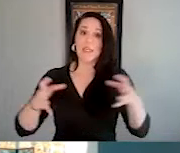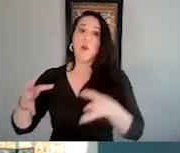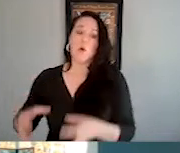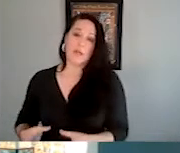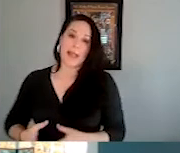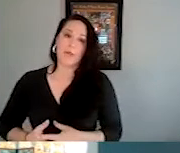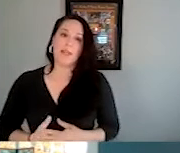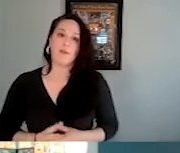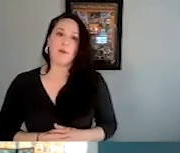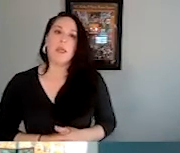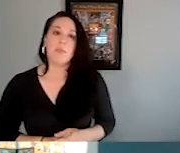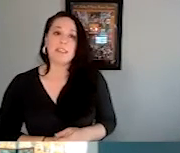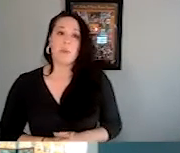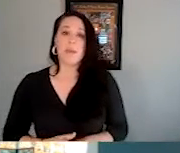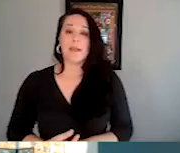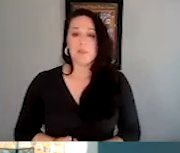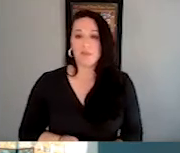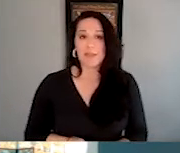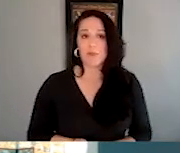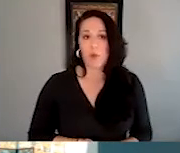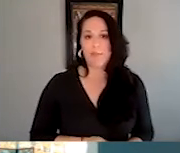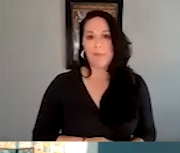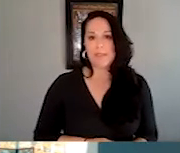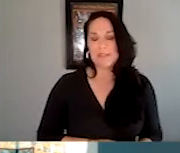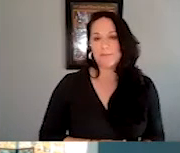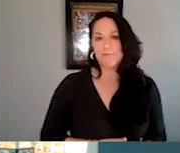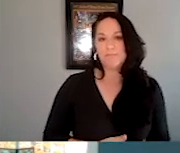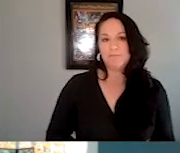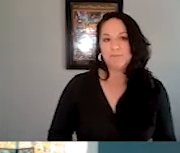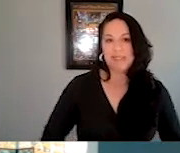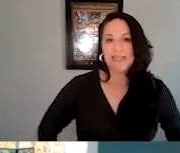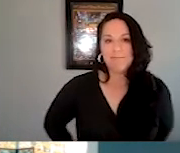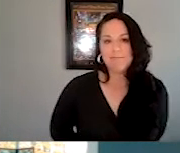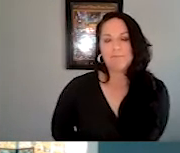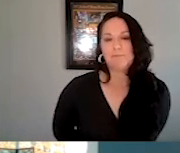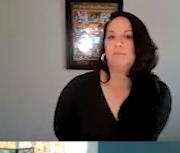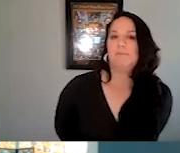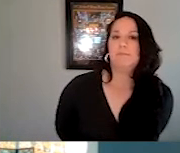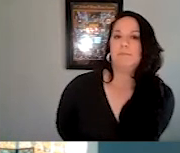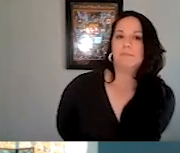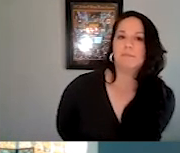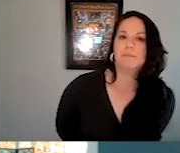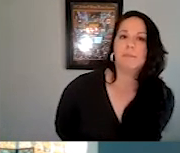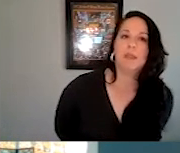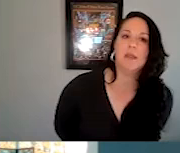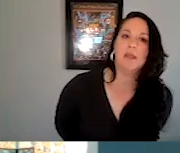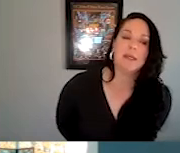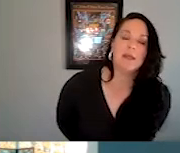this city or county level, based on what we're able to find through the crime mapping system. Next slide.